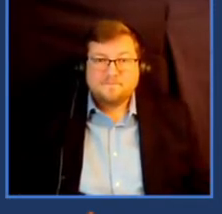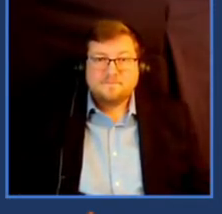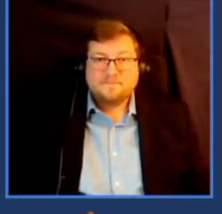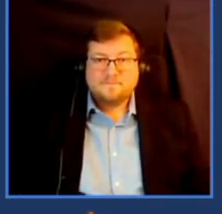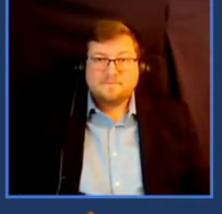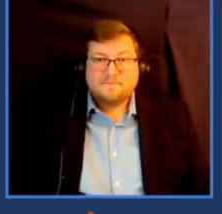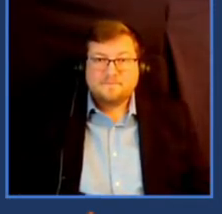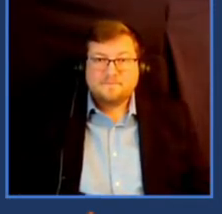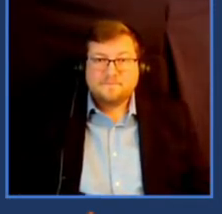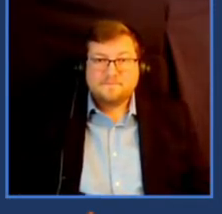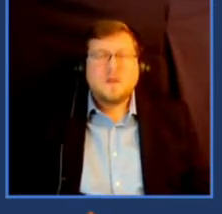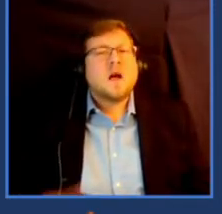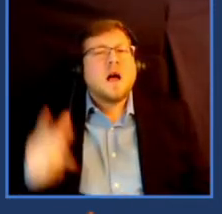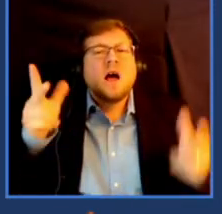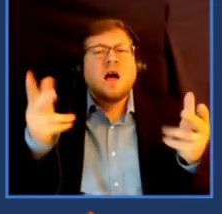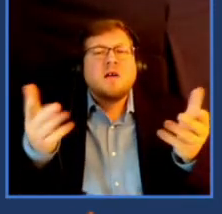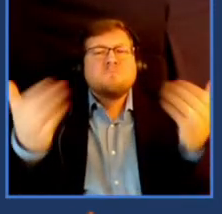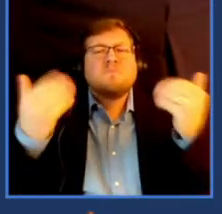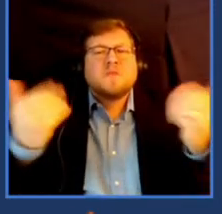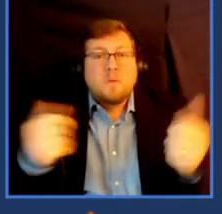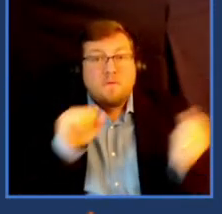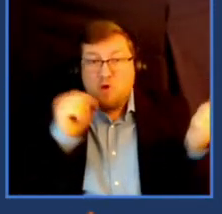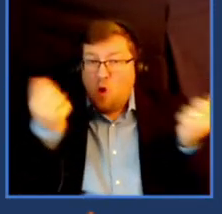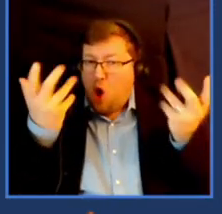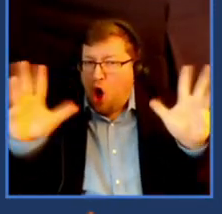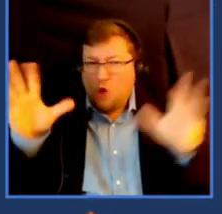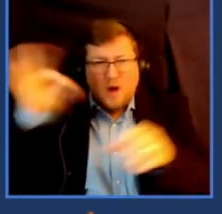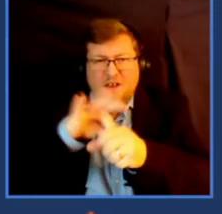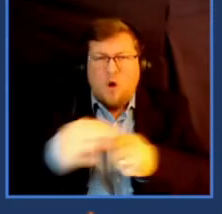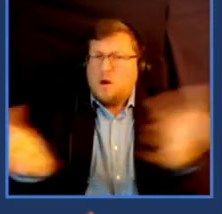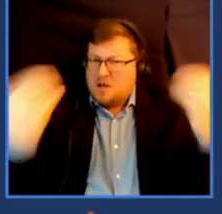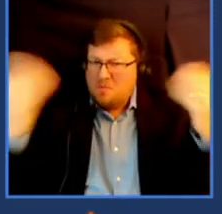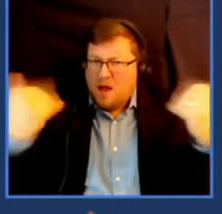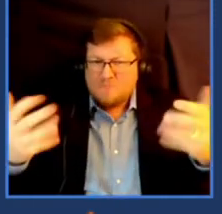Let me hear you if you've already voted.